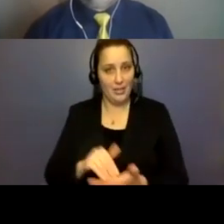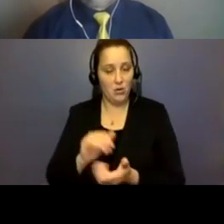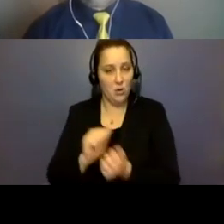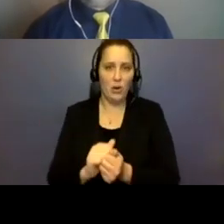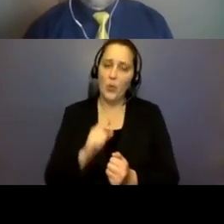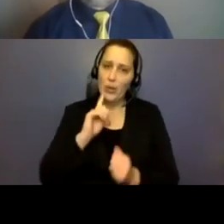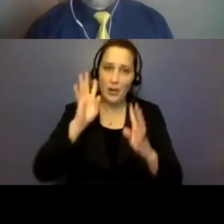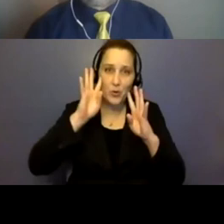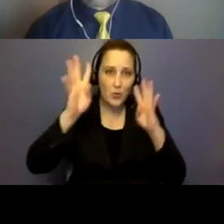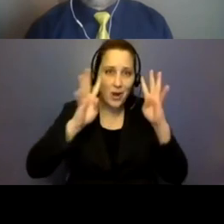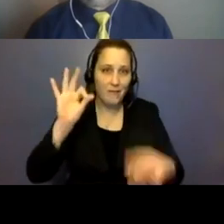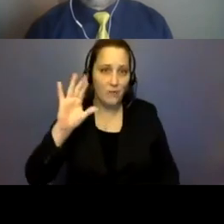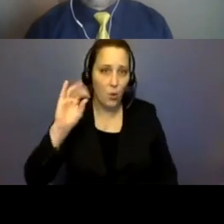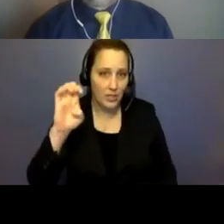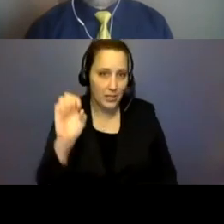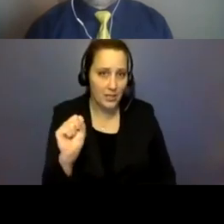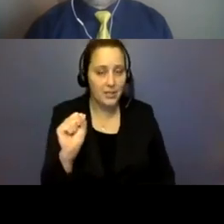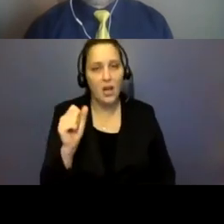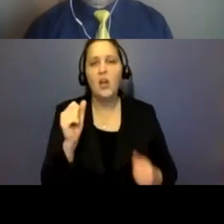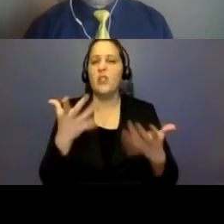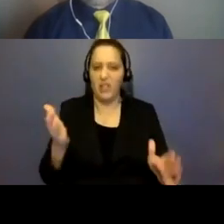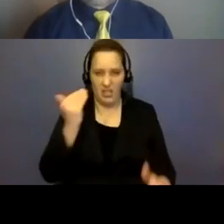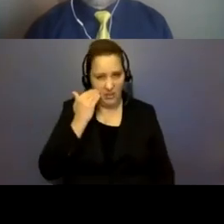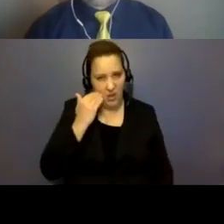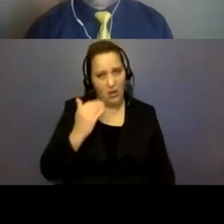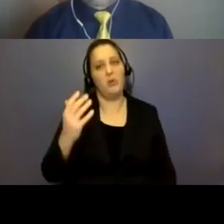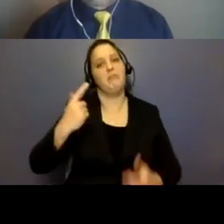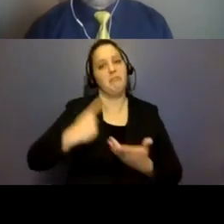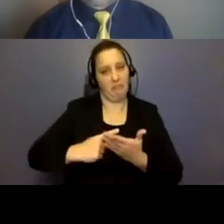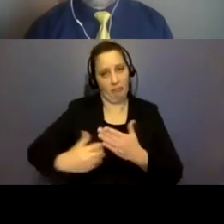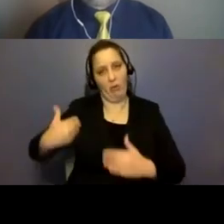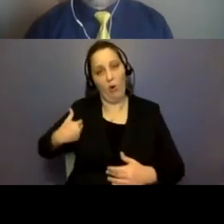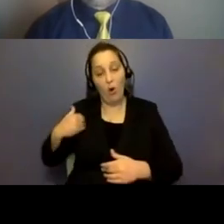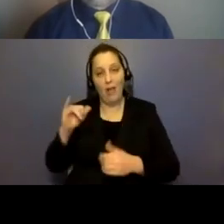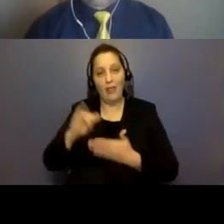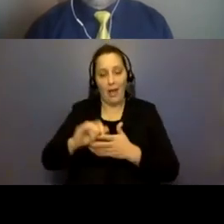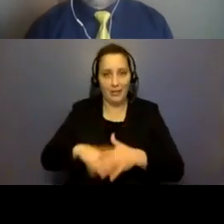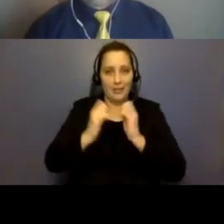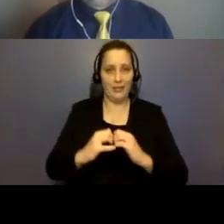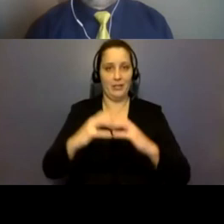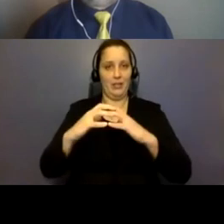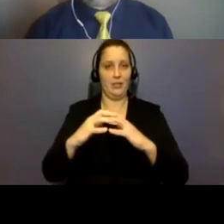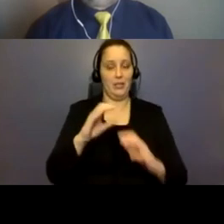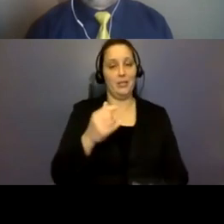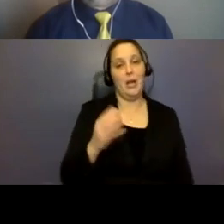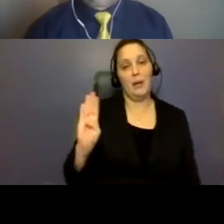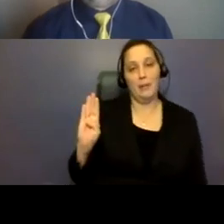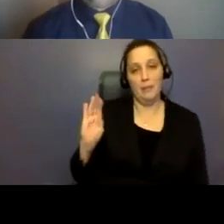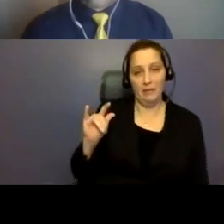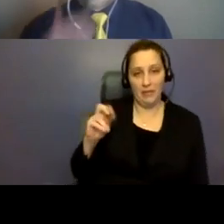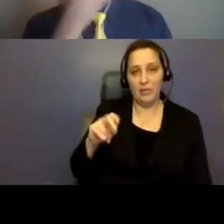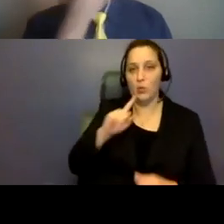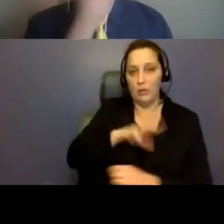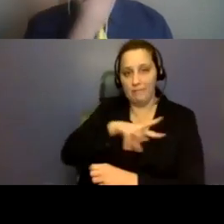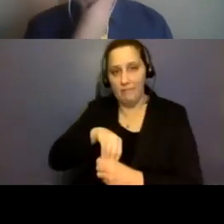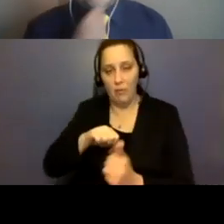Forces, which I've spoken to you all about before, which is that initiative which General Bivens is an integral part of.